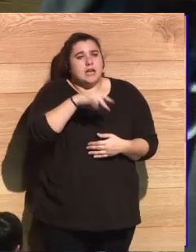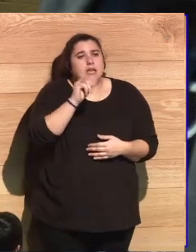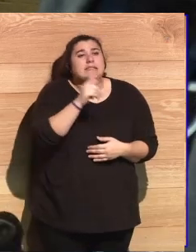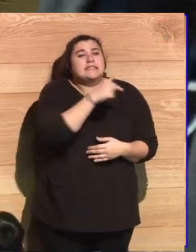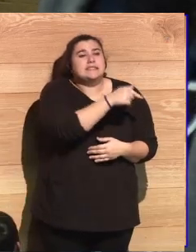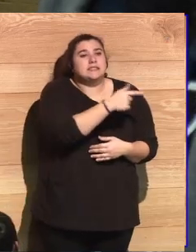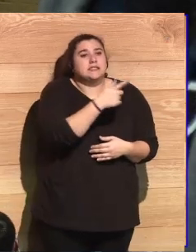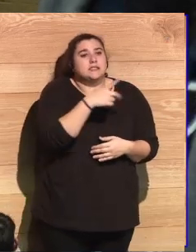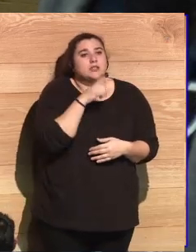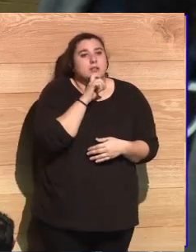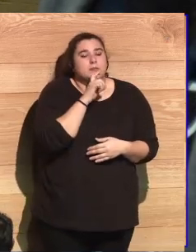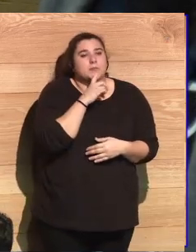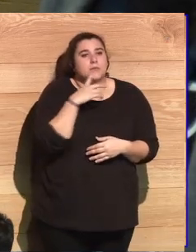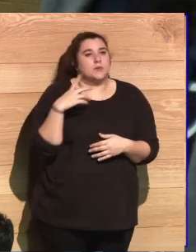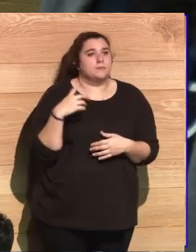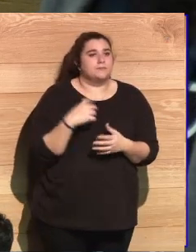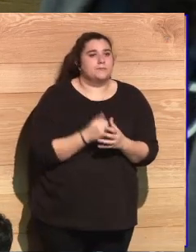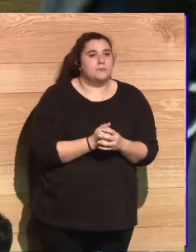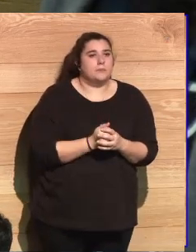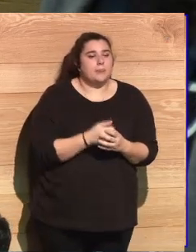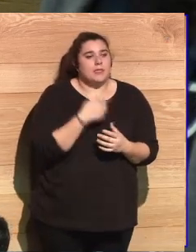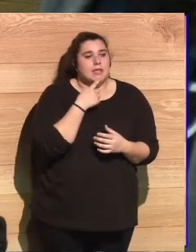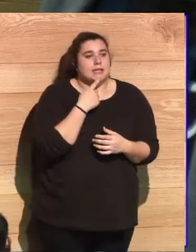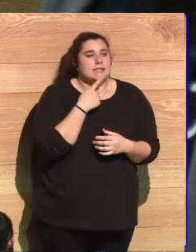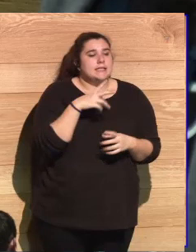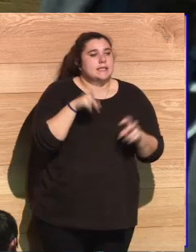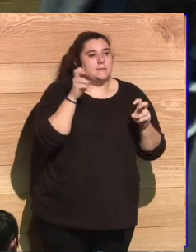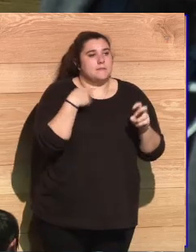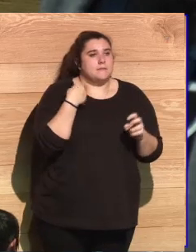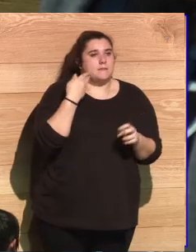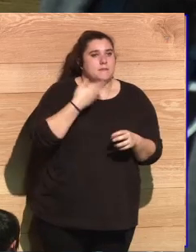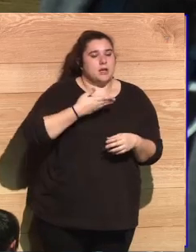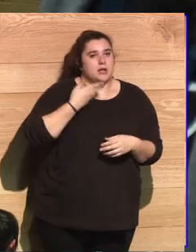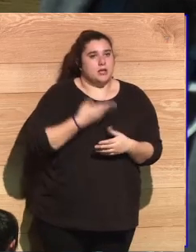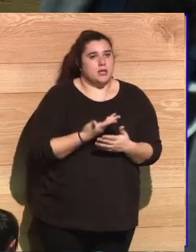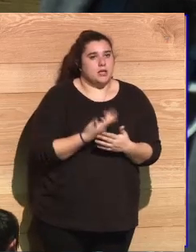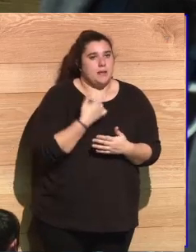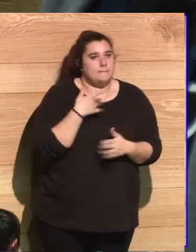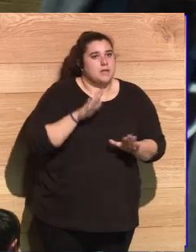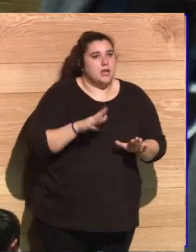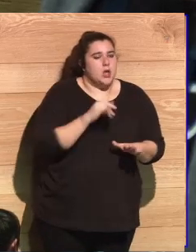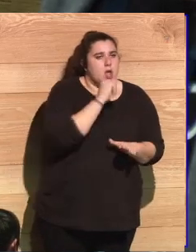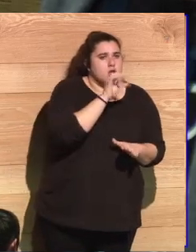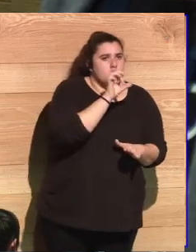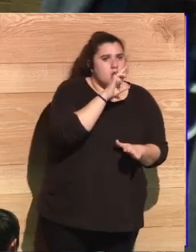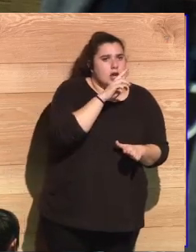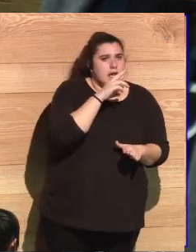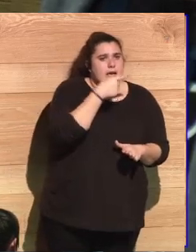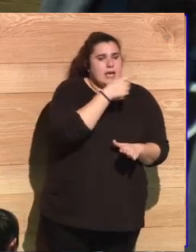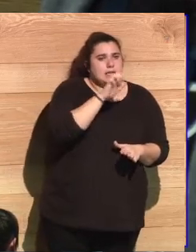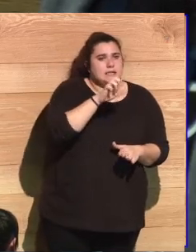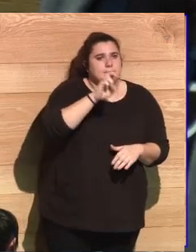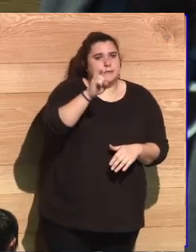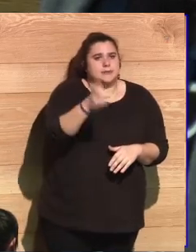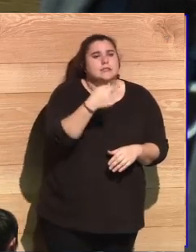appear in every session because this part is really attractive, but the question is, what